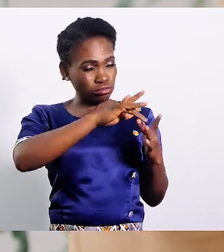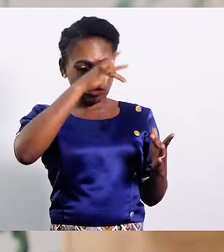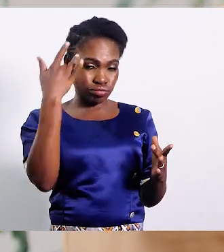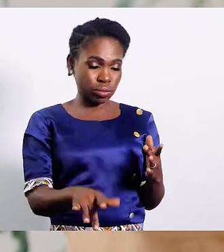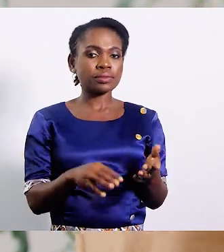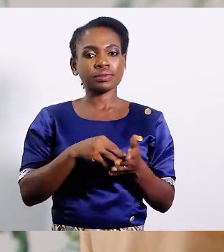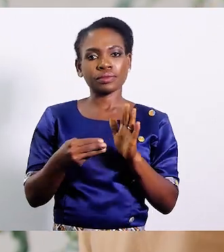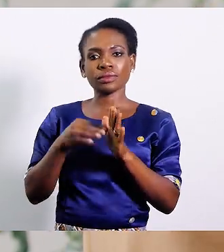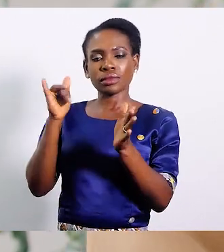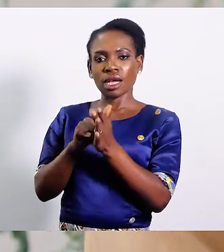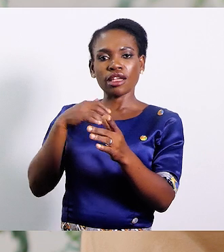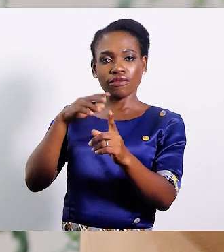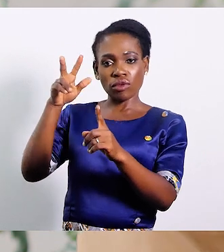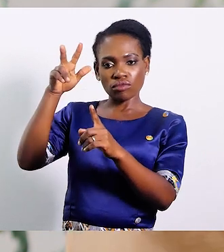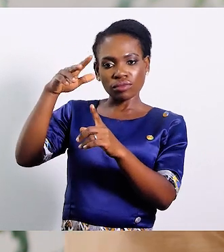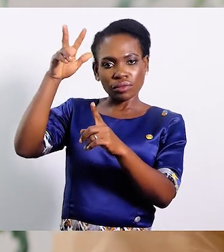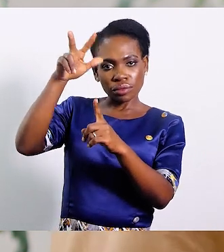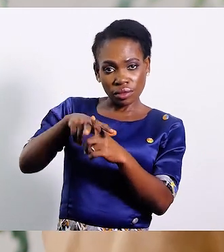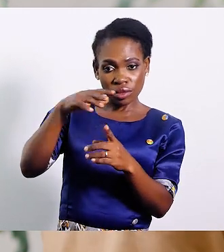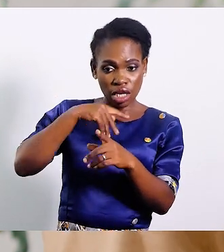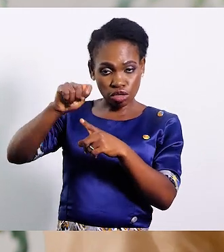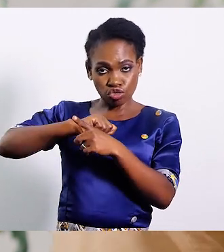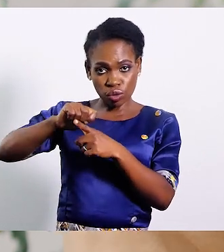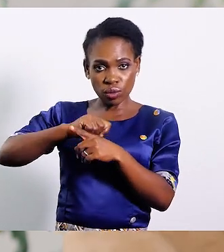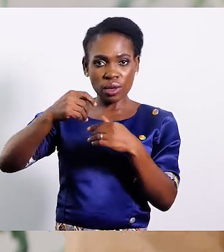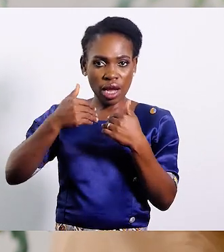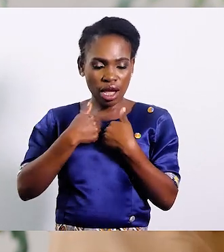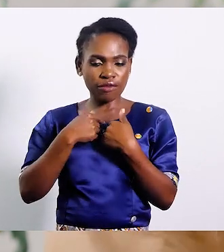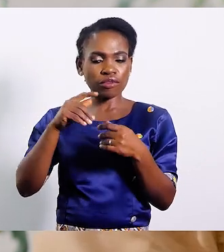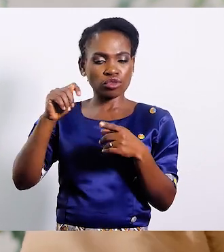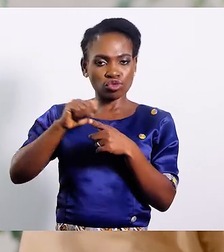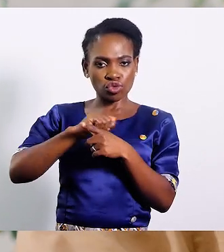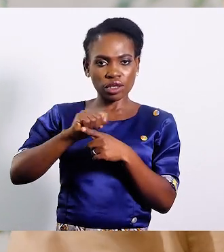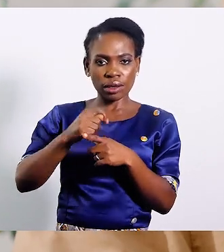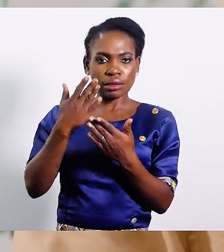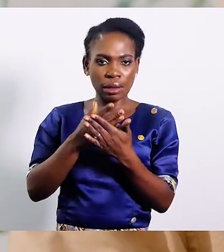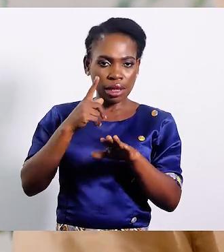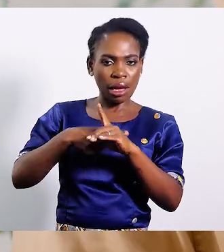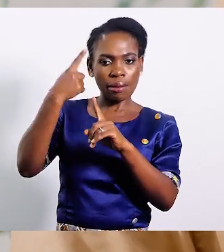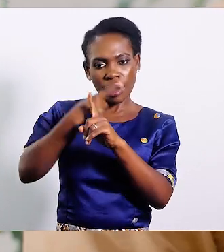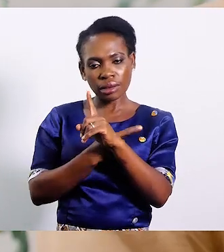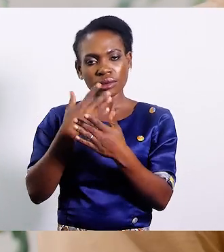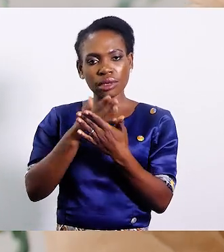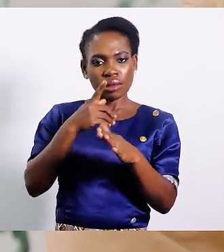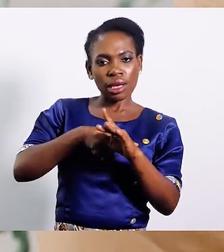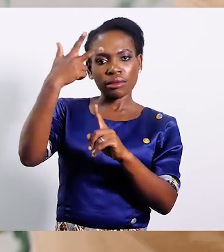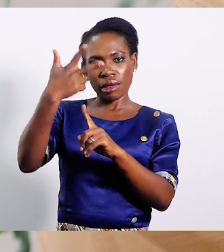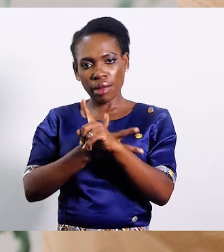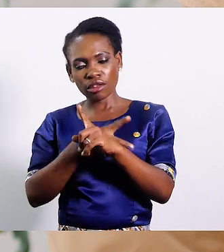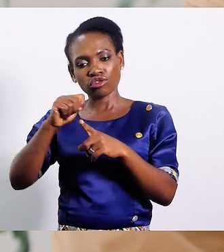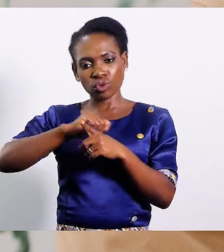afford this greenhouse, I think when they sign up to our trainings, we normally hold sometimes monthly, quarterly training. When